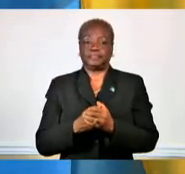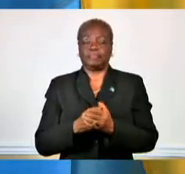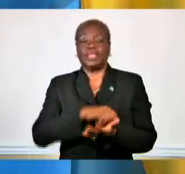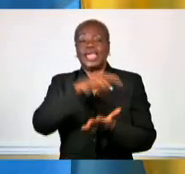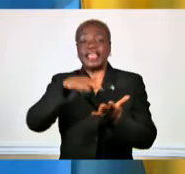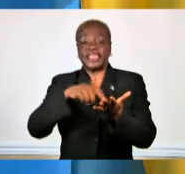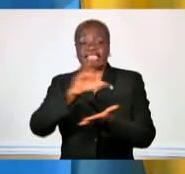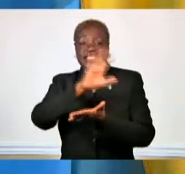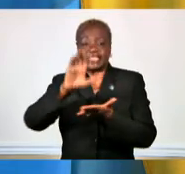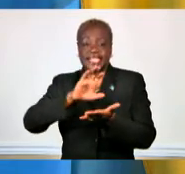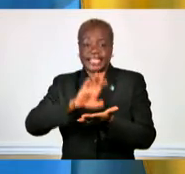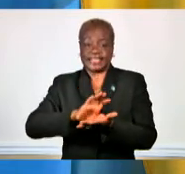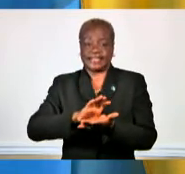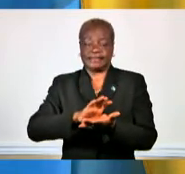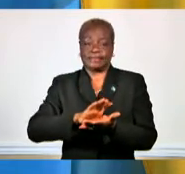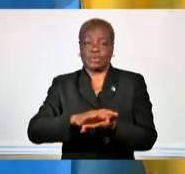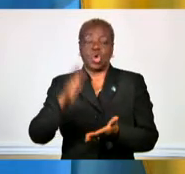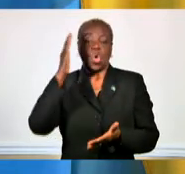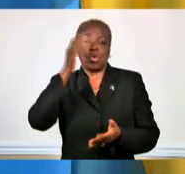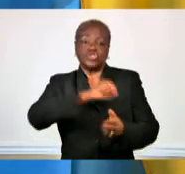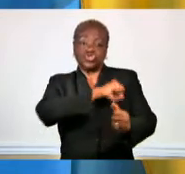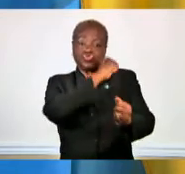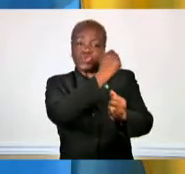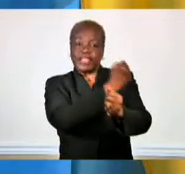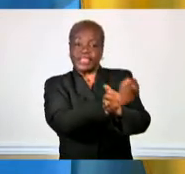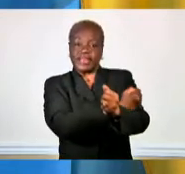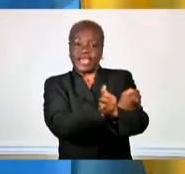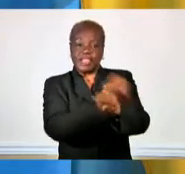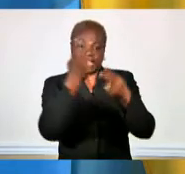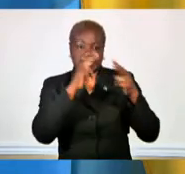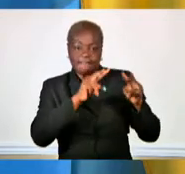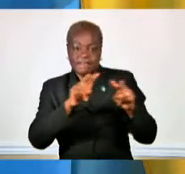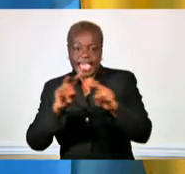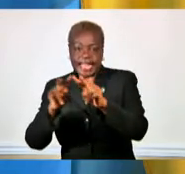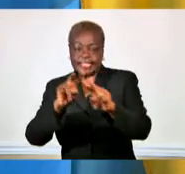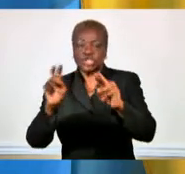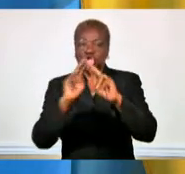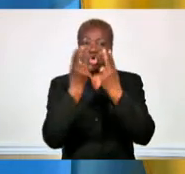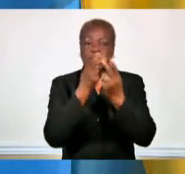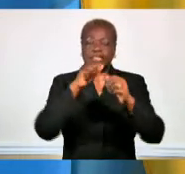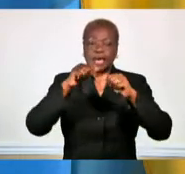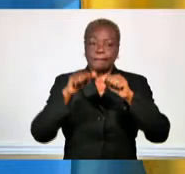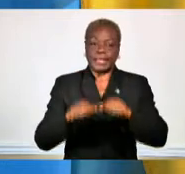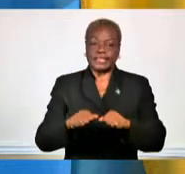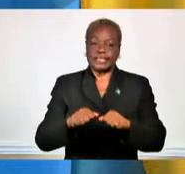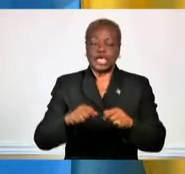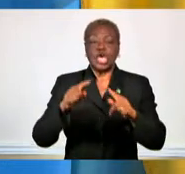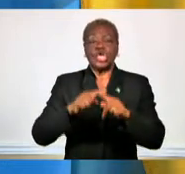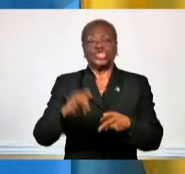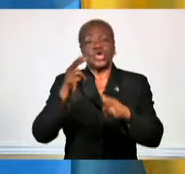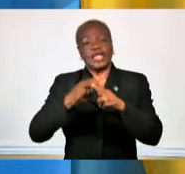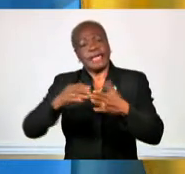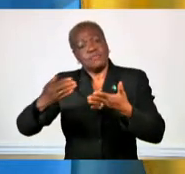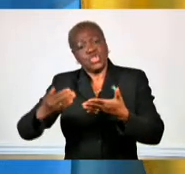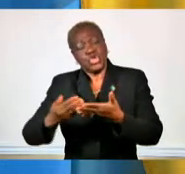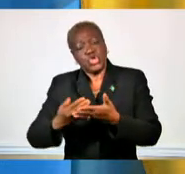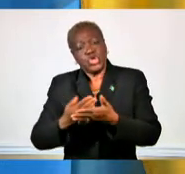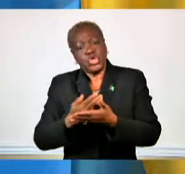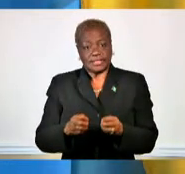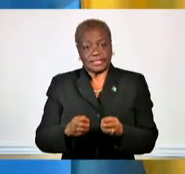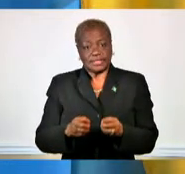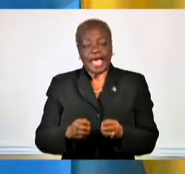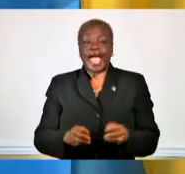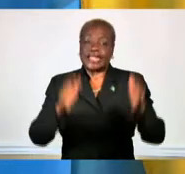This center will strengthen the Surveillance Unit's ability to identify new cases